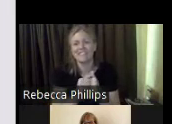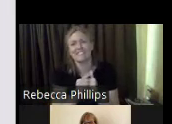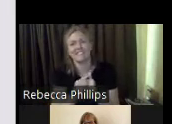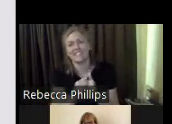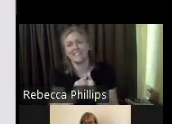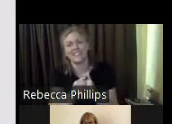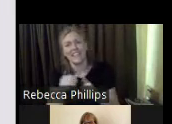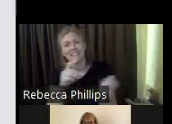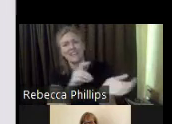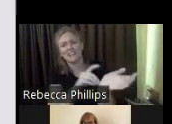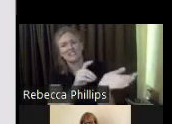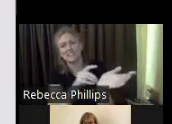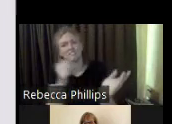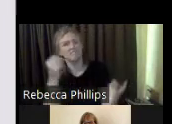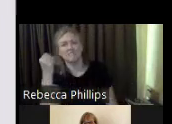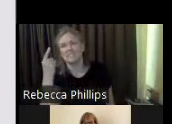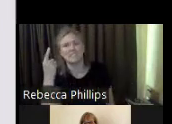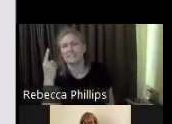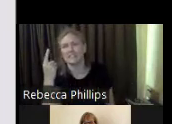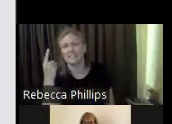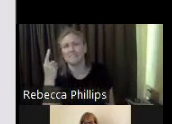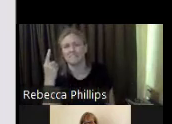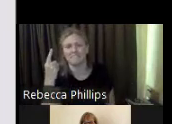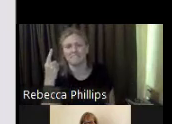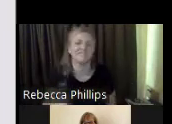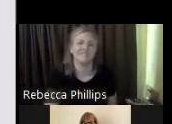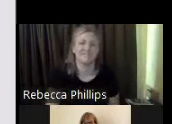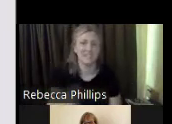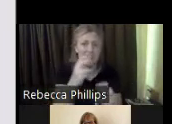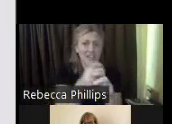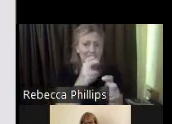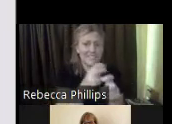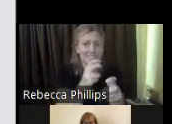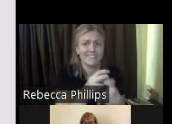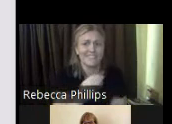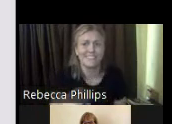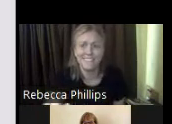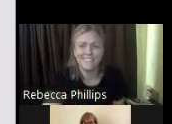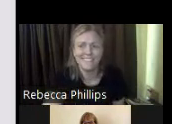what it is. And the doctor doesn't understand. That's hard.